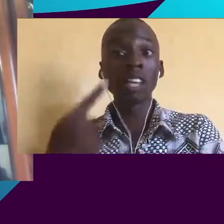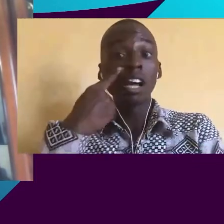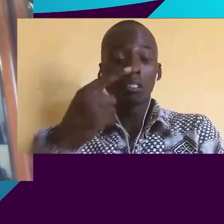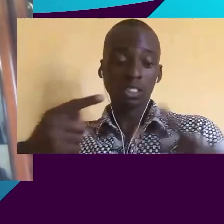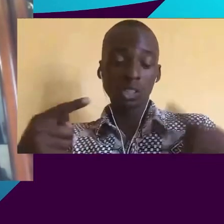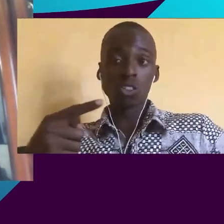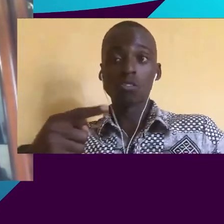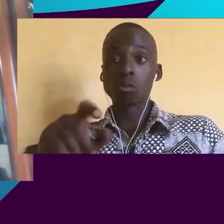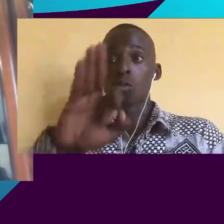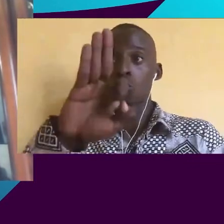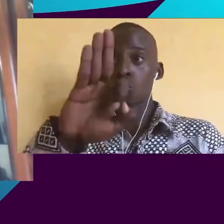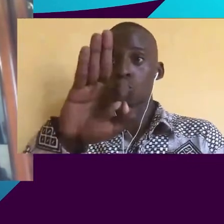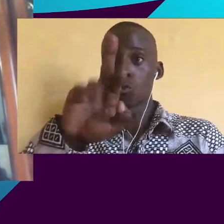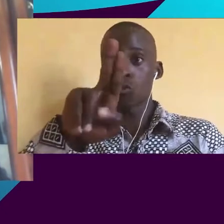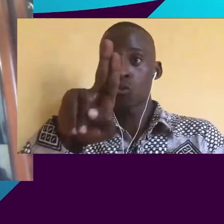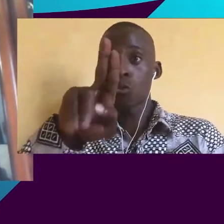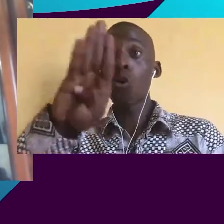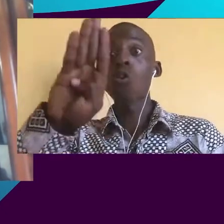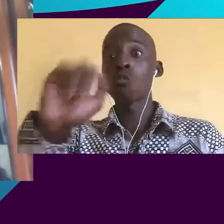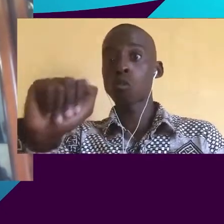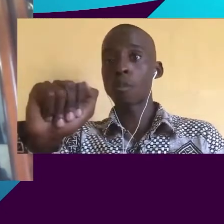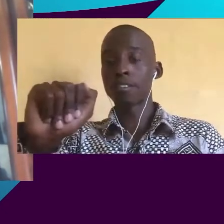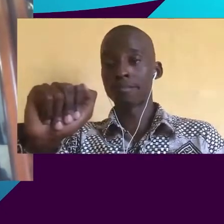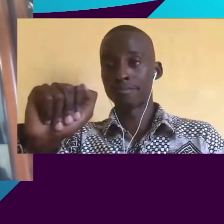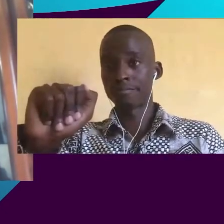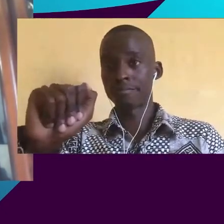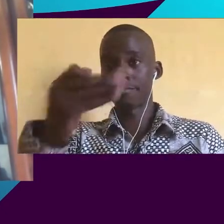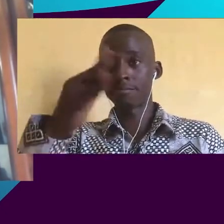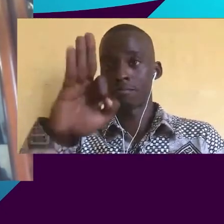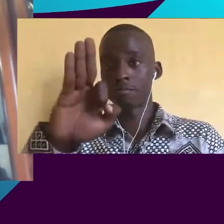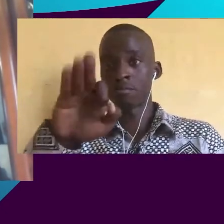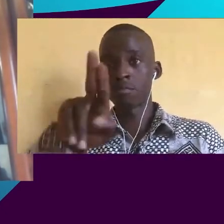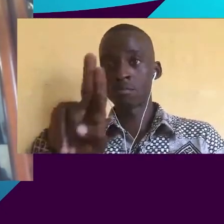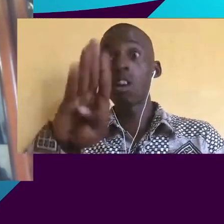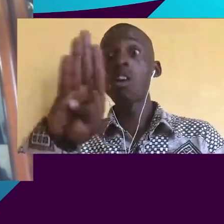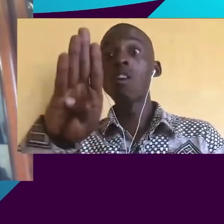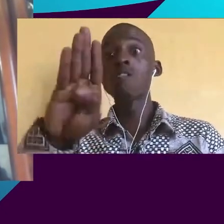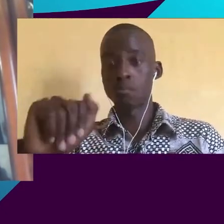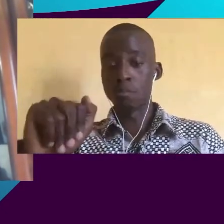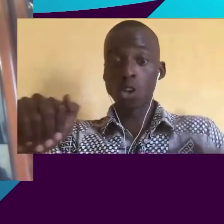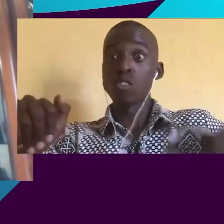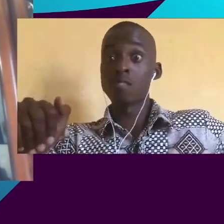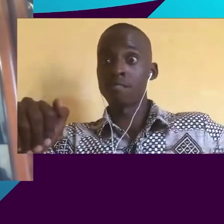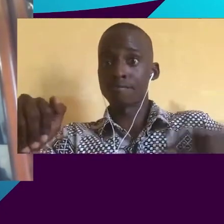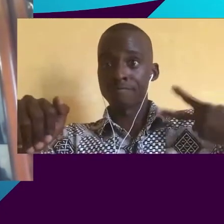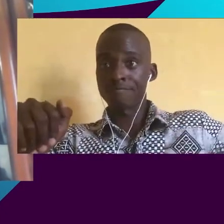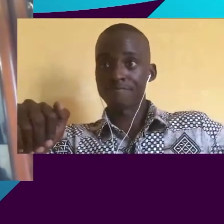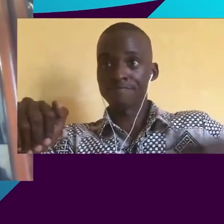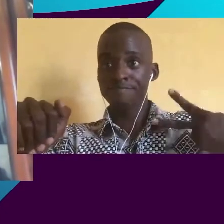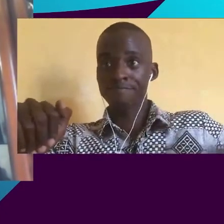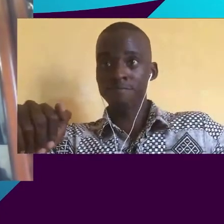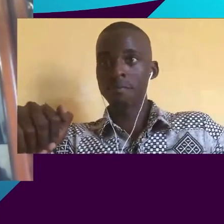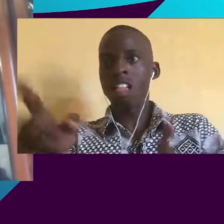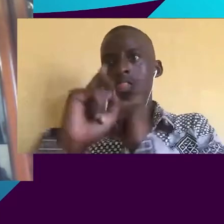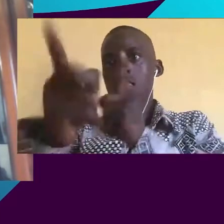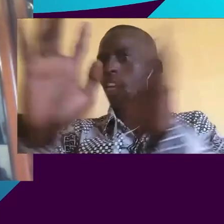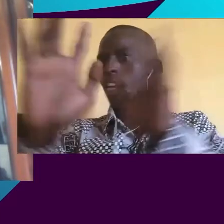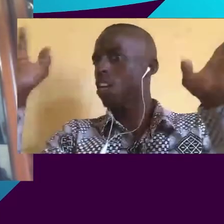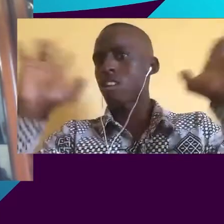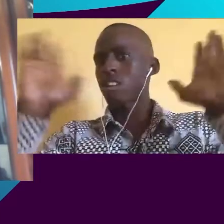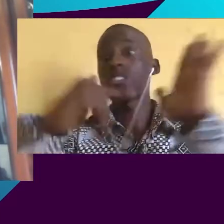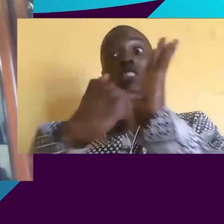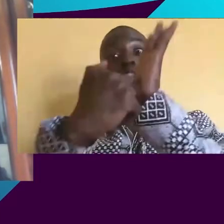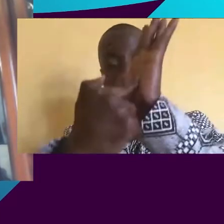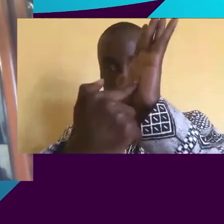really, Ali, we are not attacking. I'm just trying to bring out things, issues, isn't it? Because we are here just to look at issues. It's not really about name